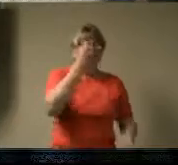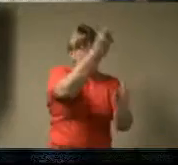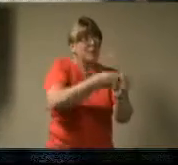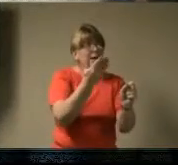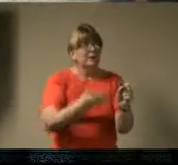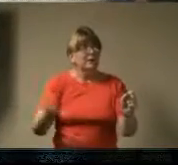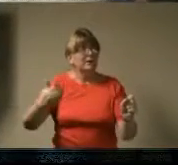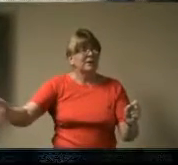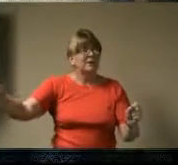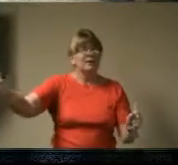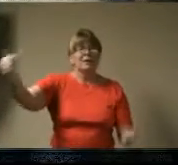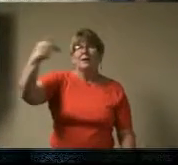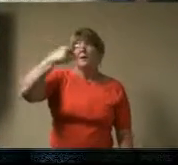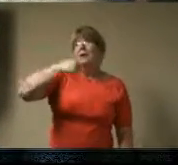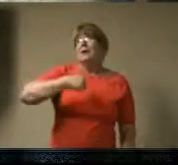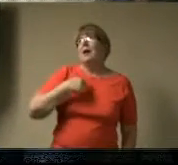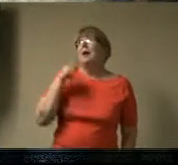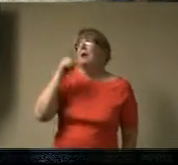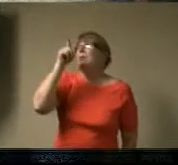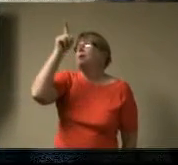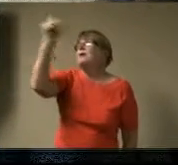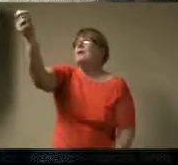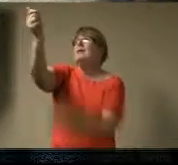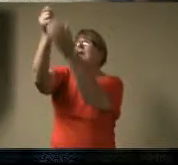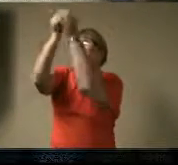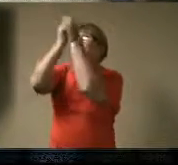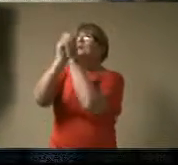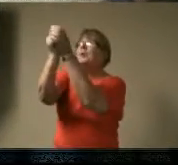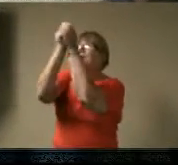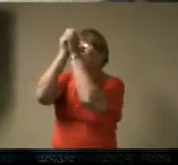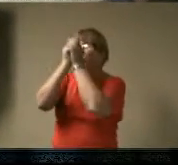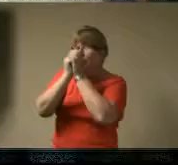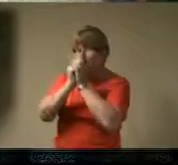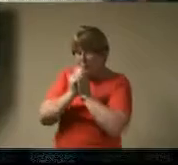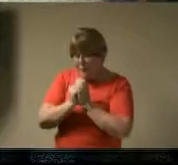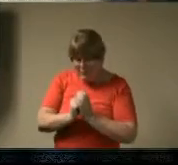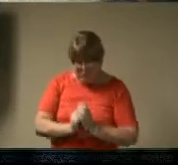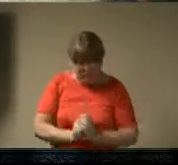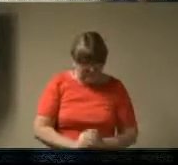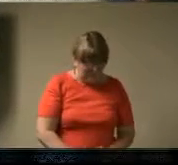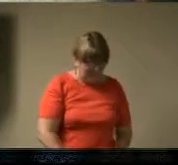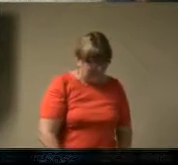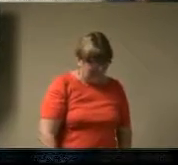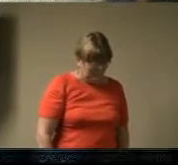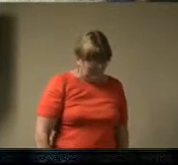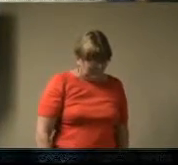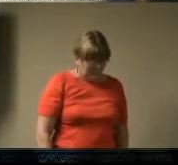you are my everything and I will adore you